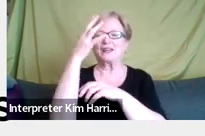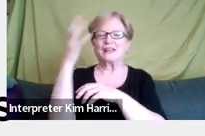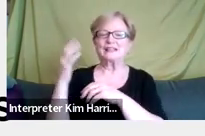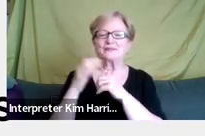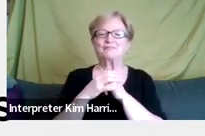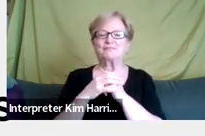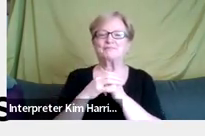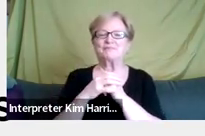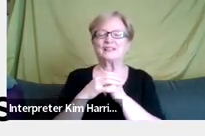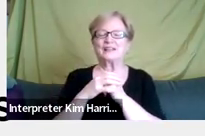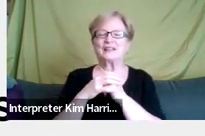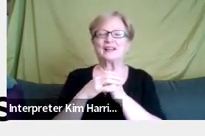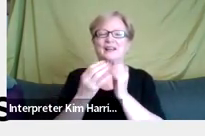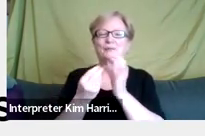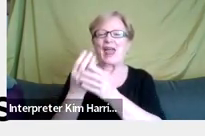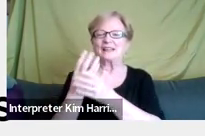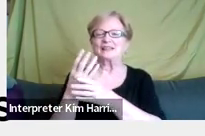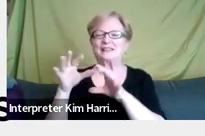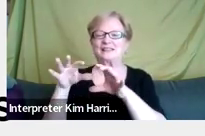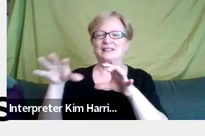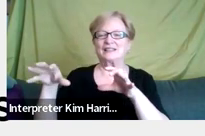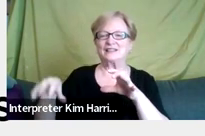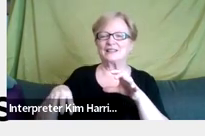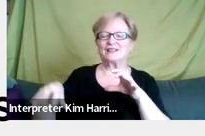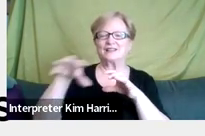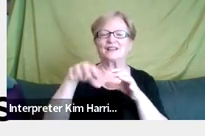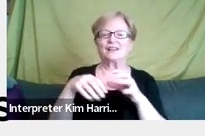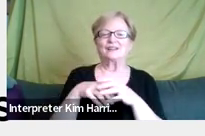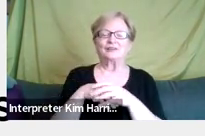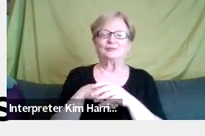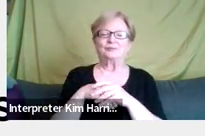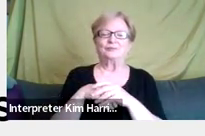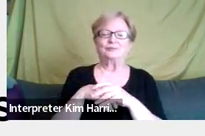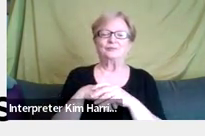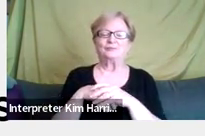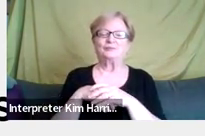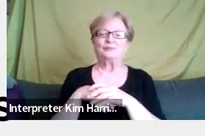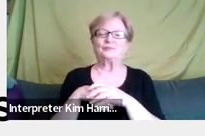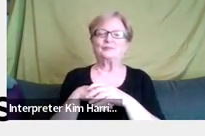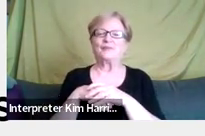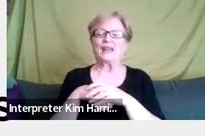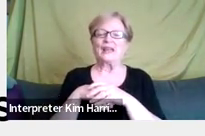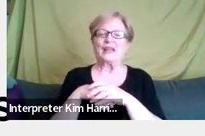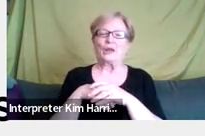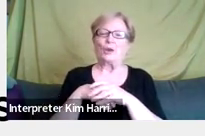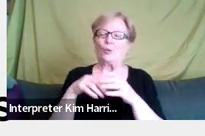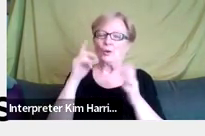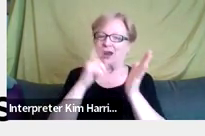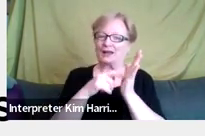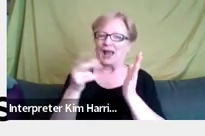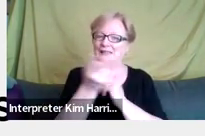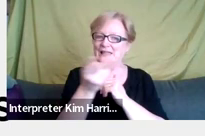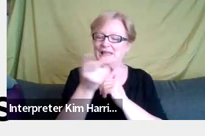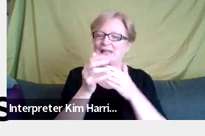trees and different types of shrubbery behind her. We recognize these